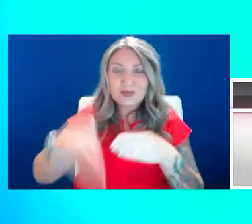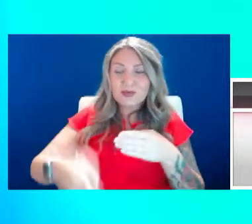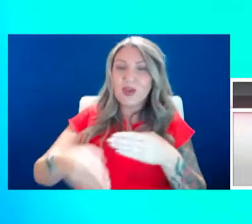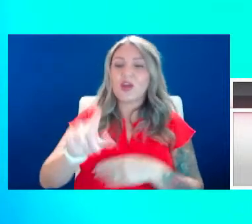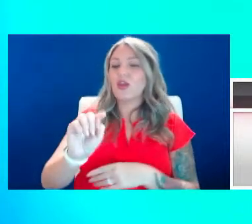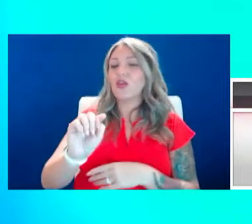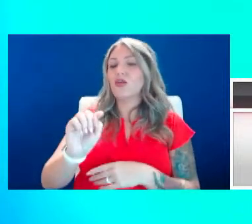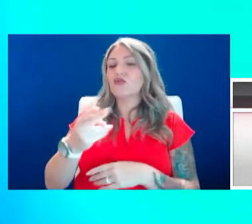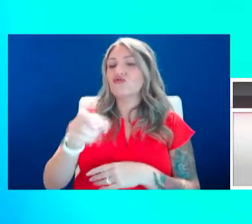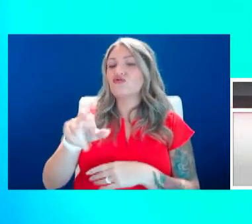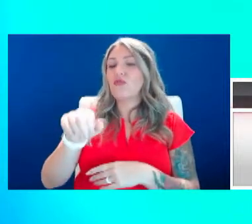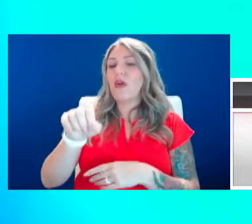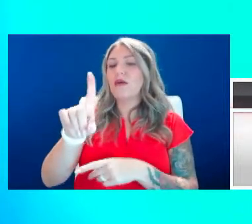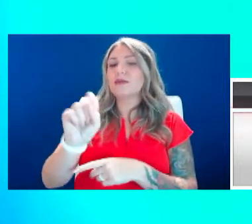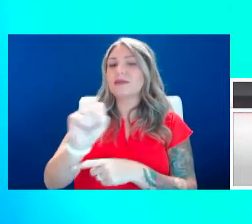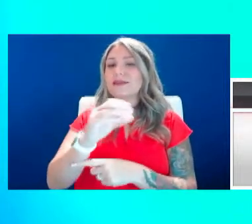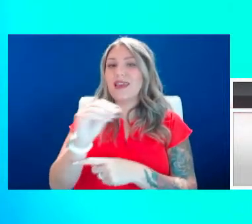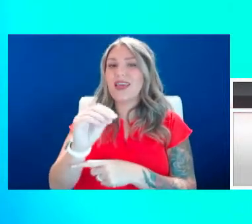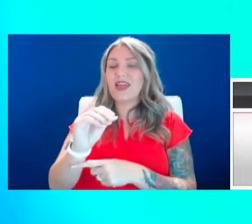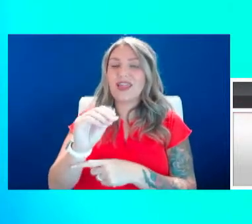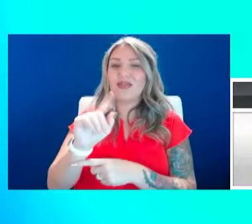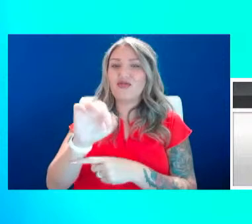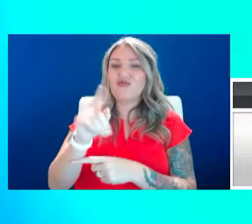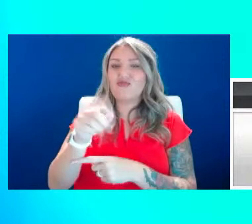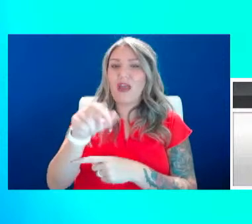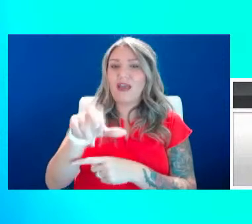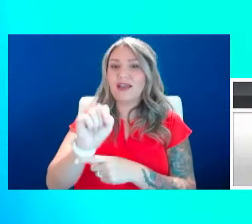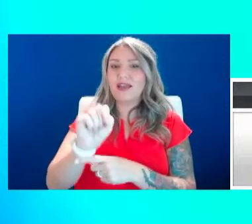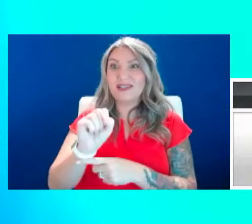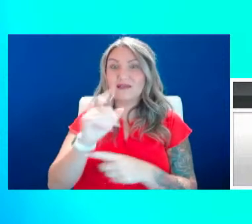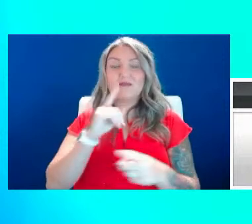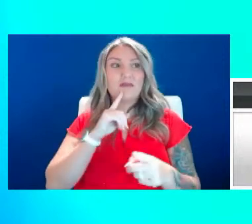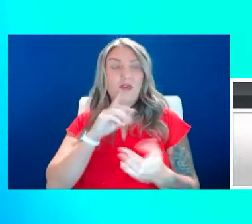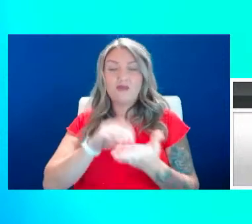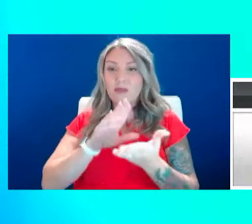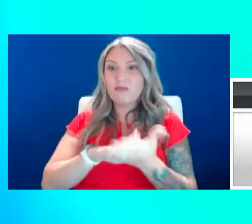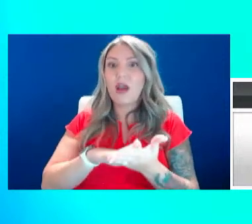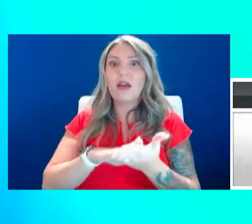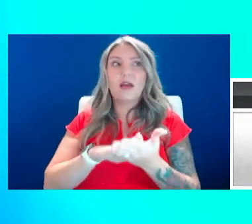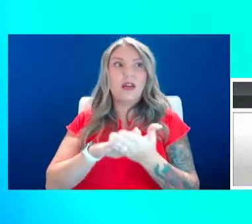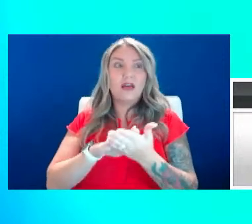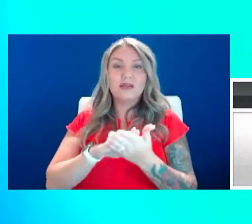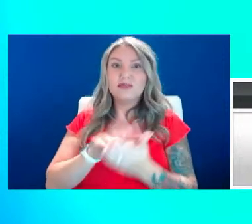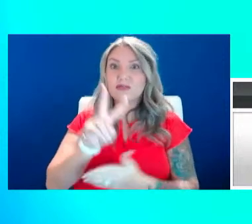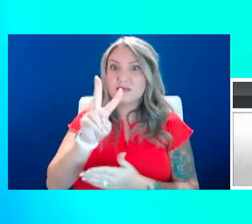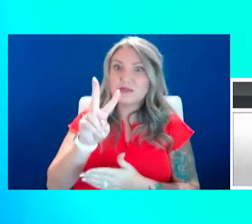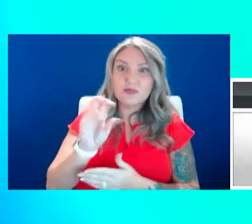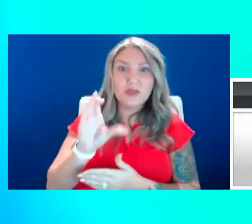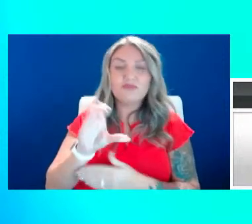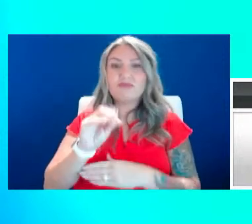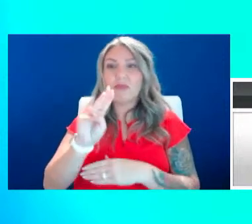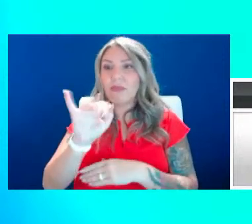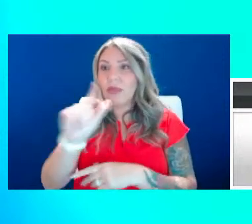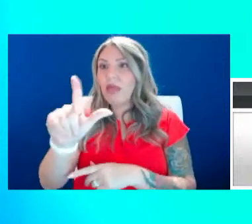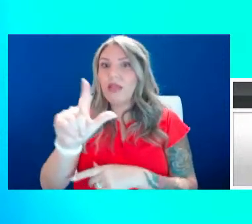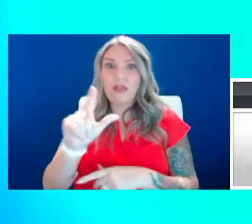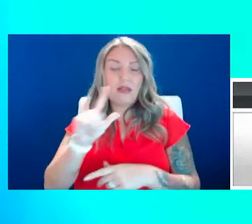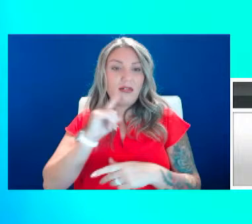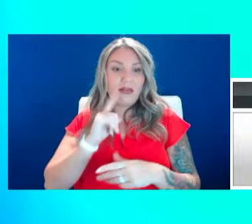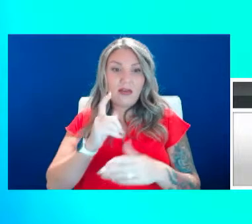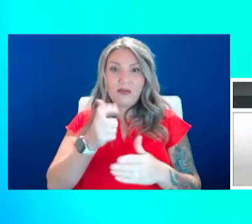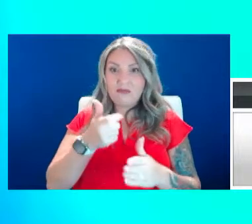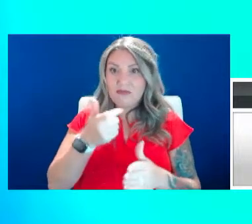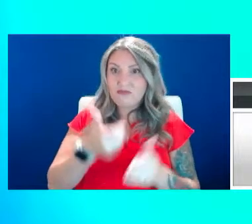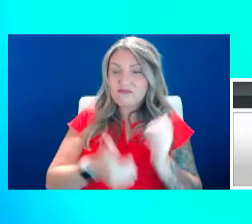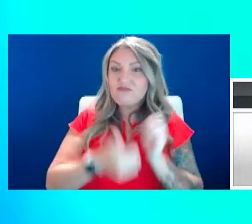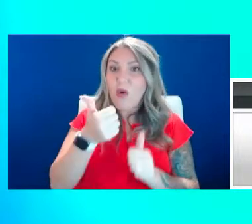record amount of money, $2.3 million, than we have in the last 20 years. So people are, they're motivated